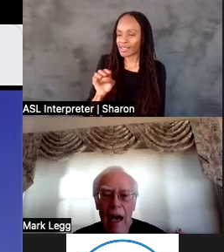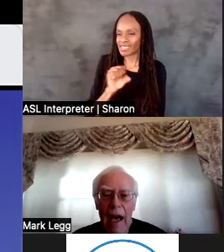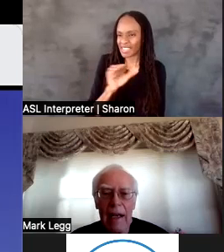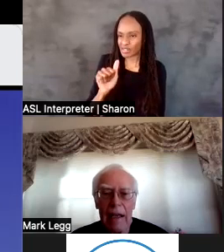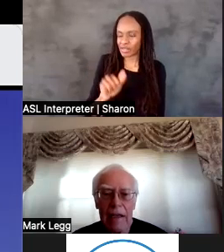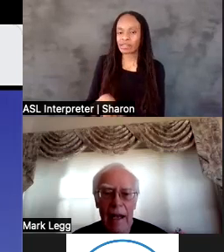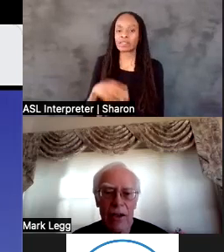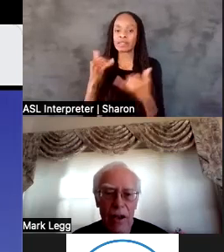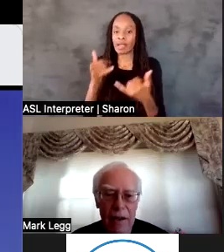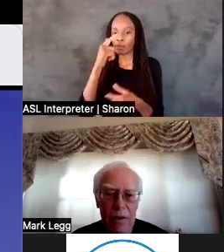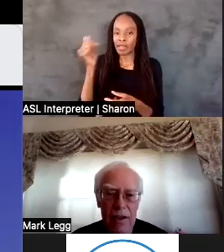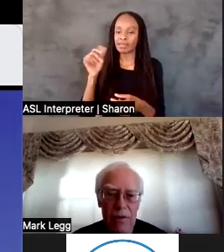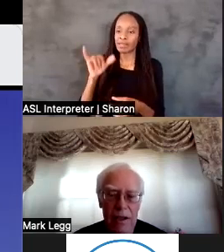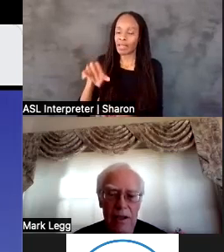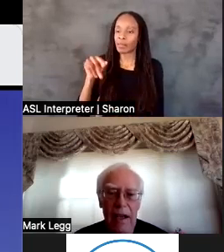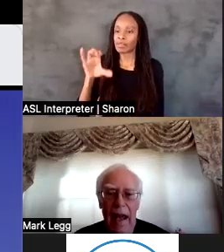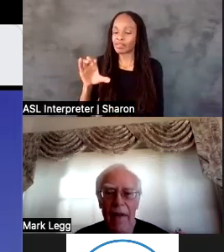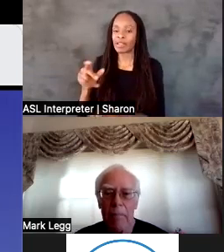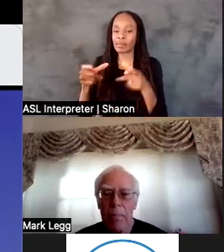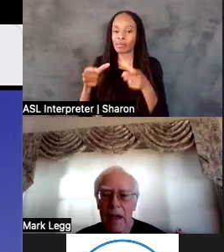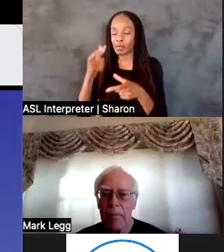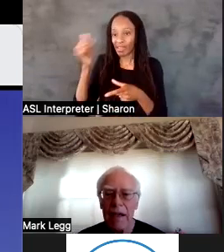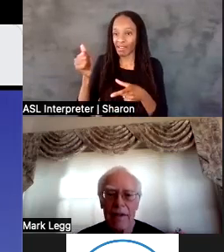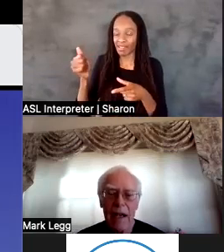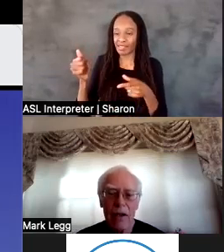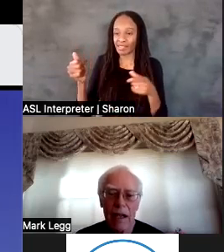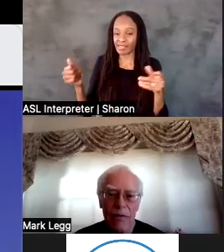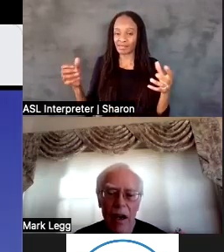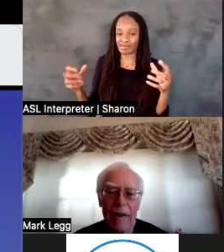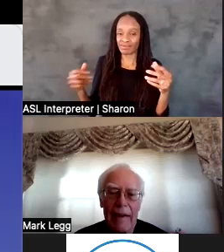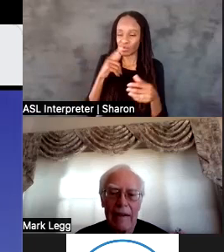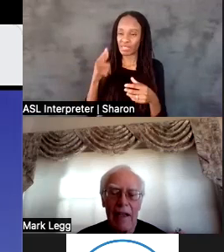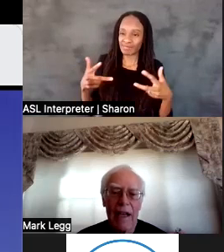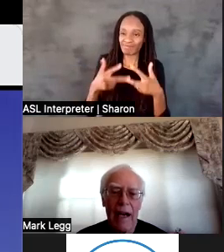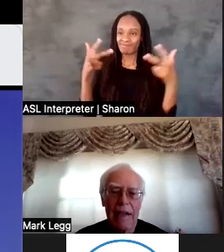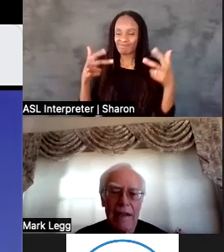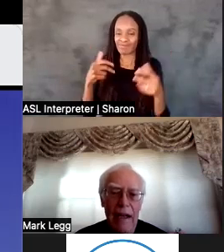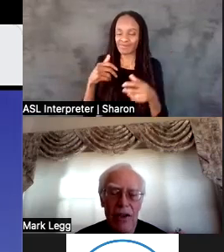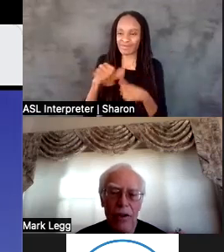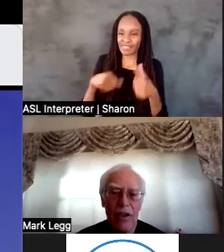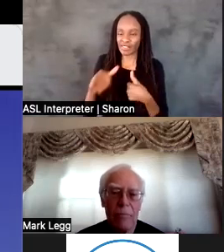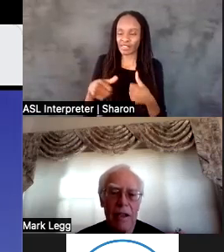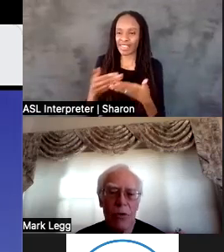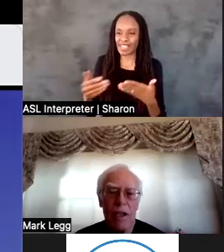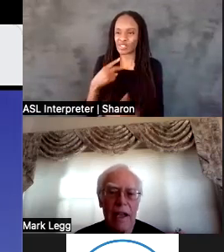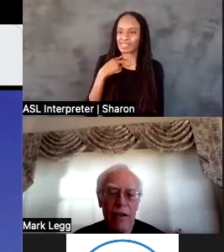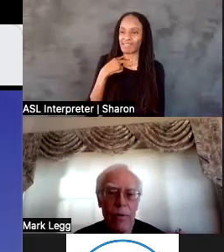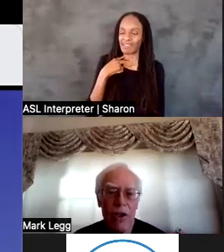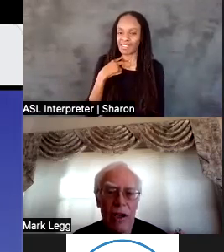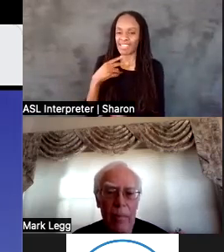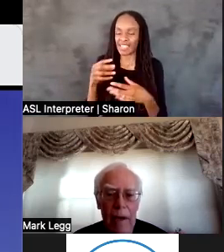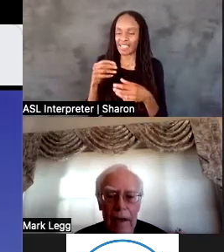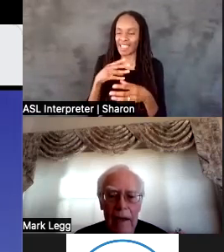they're colliding into that transverse ranges region and that big bend in the San Andreas Fault, things are kind of stuck, and so things are being squeezed together